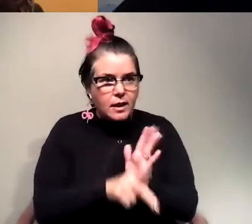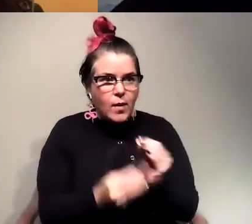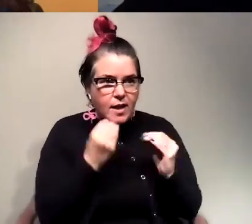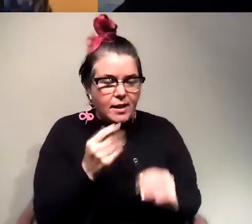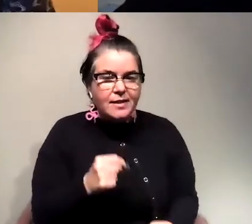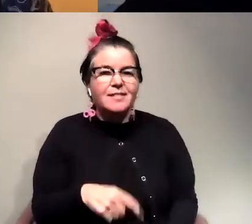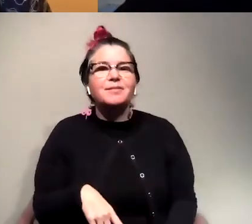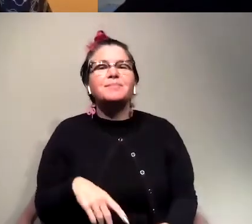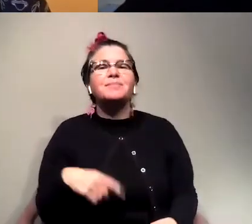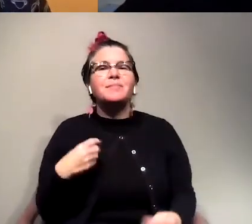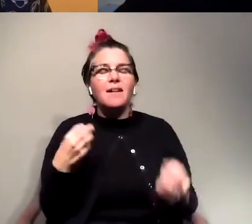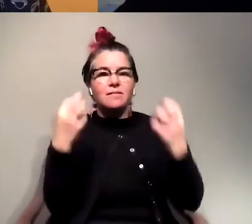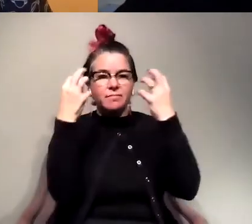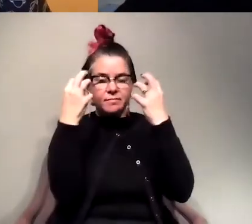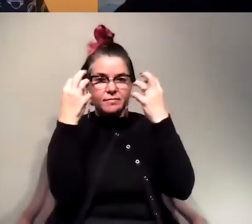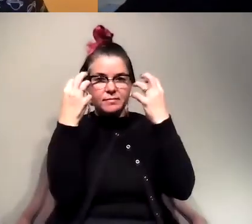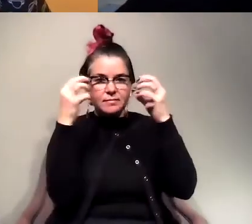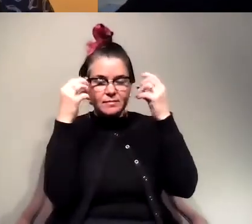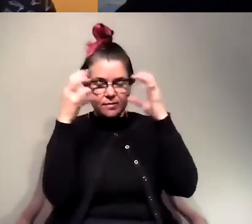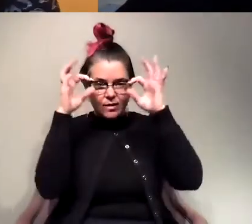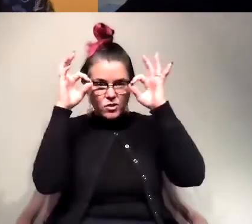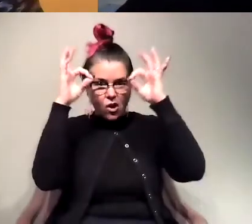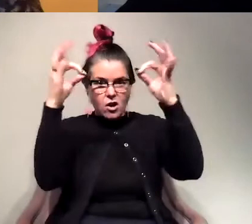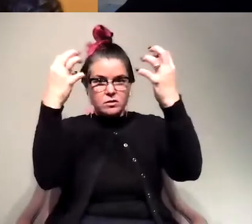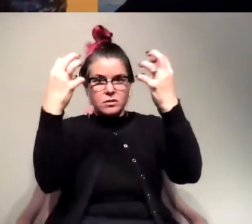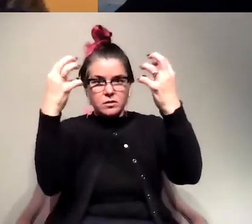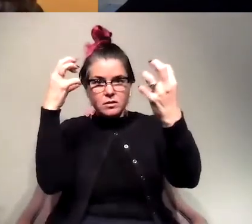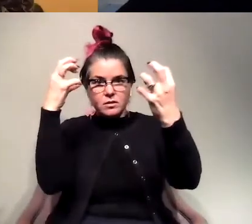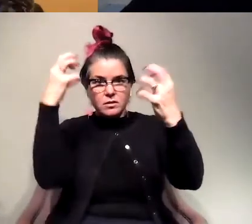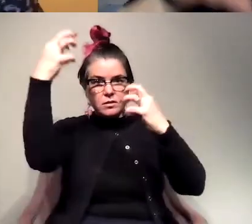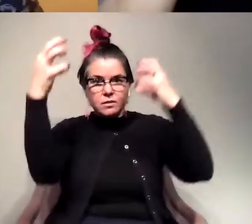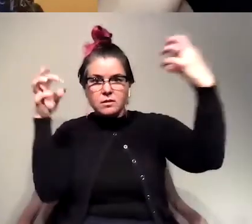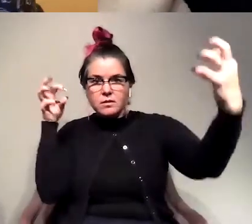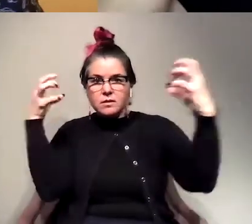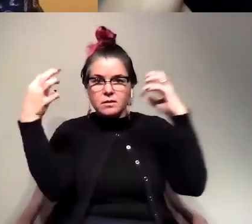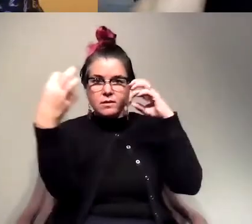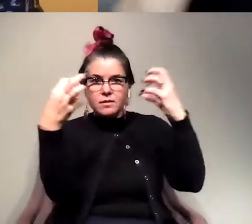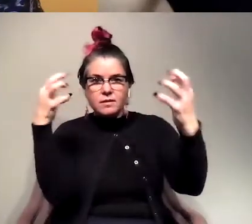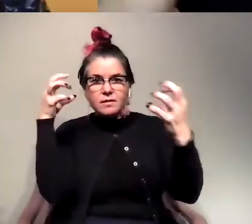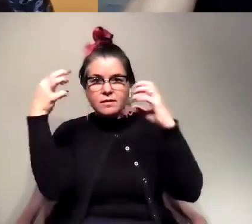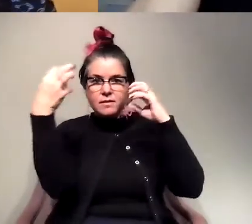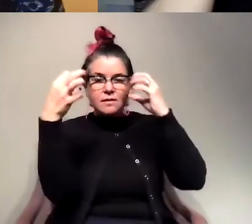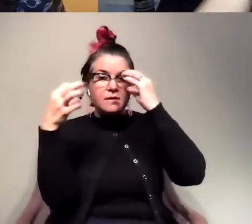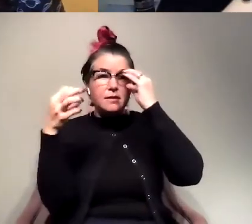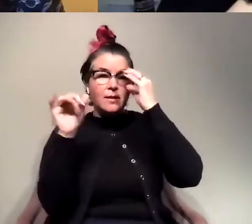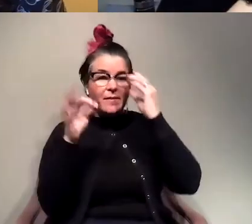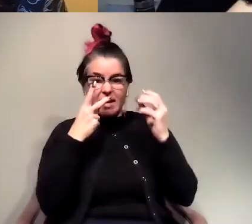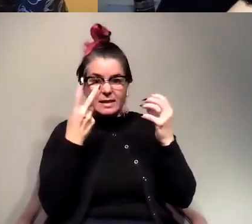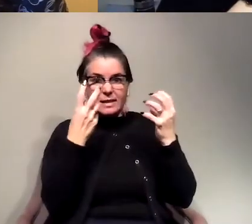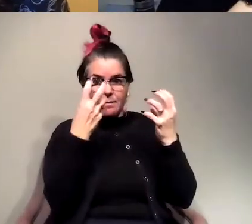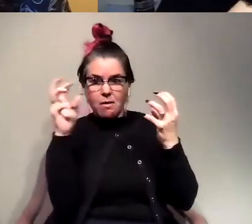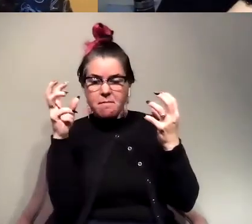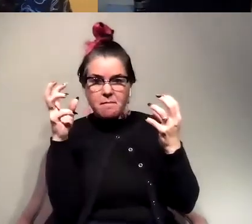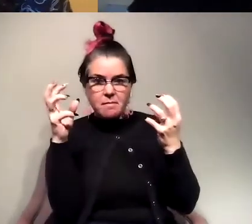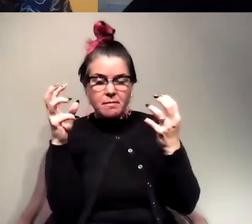have these eyes that are on stalks as well, and they're independently moving eyes. And so if they see something that